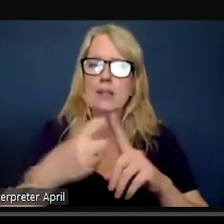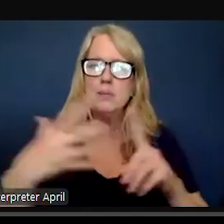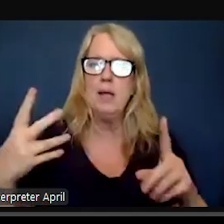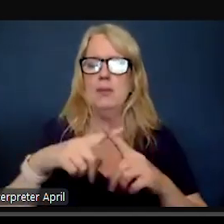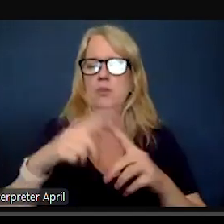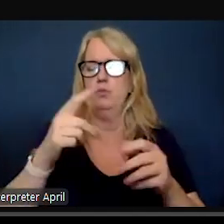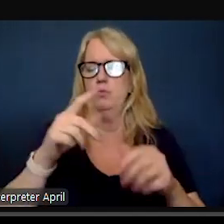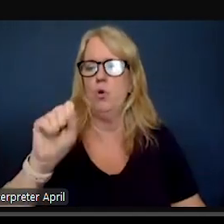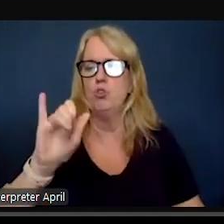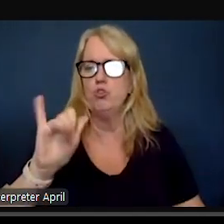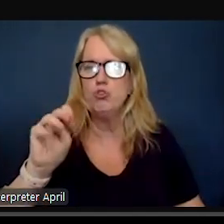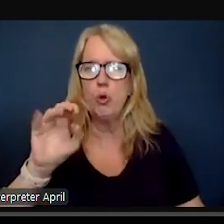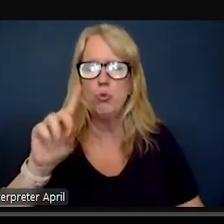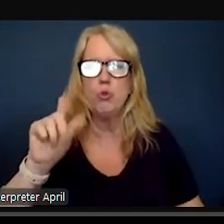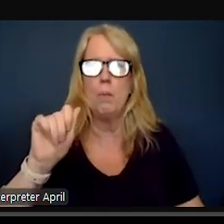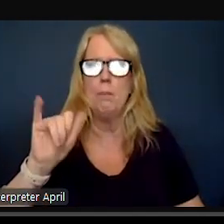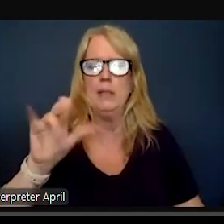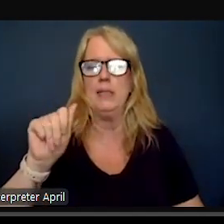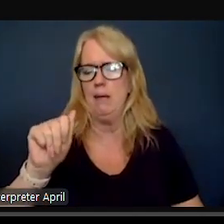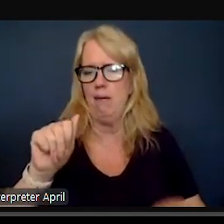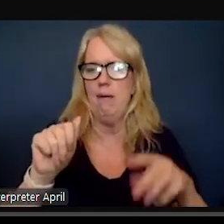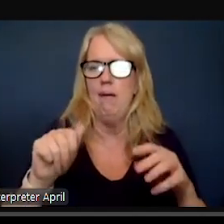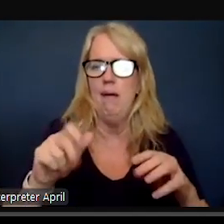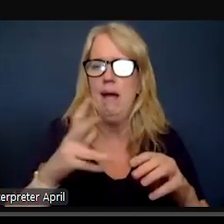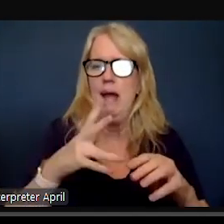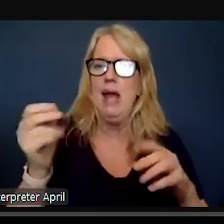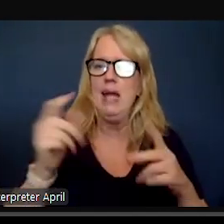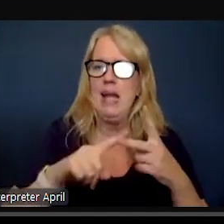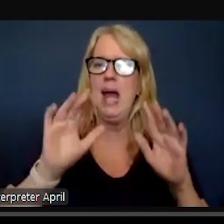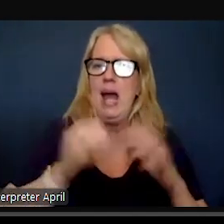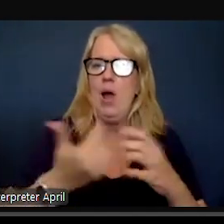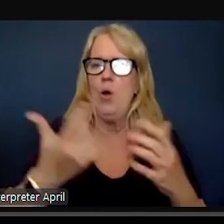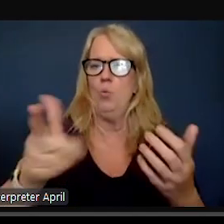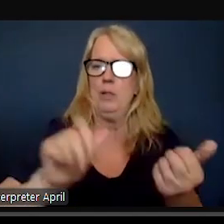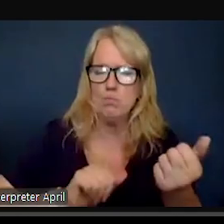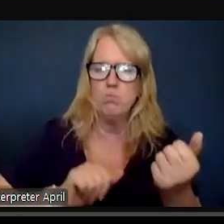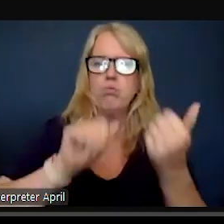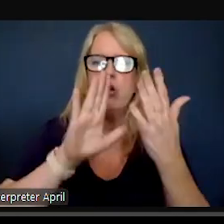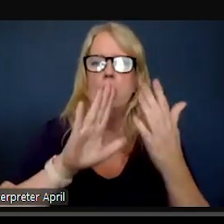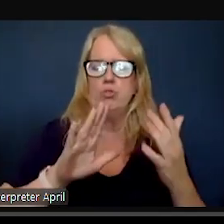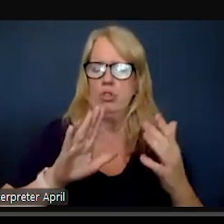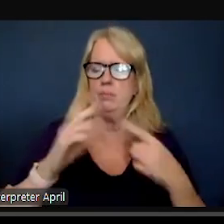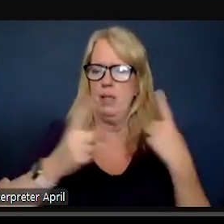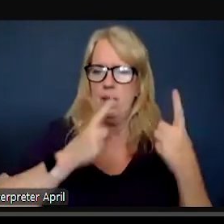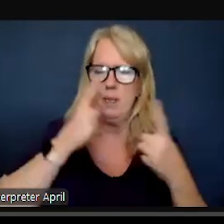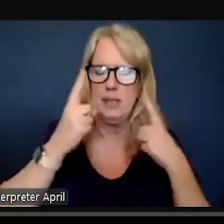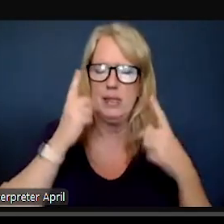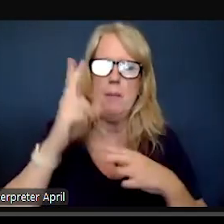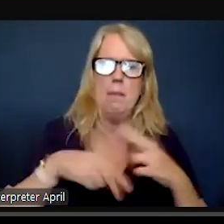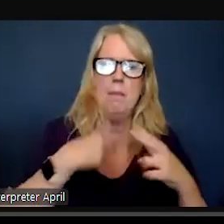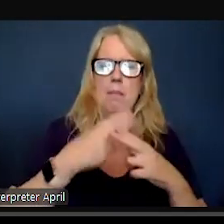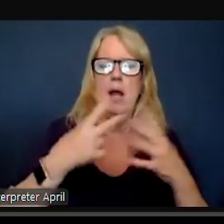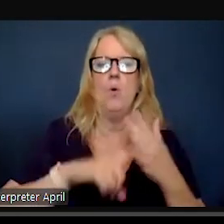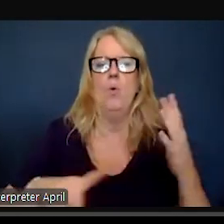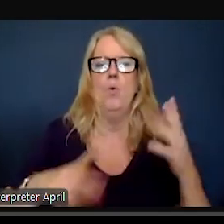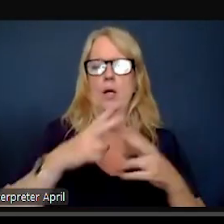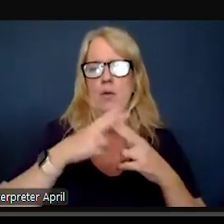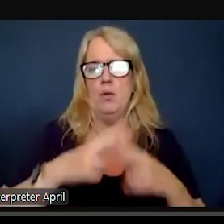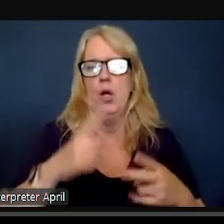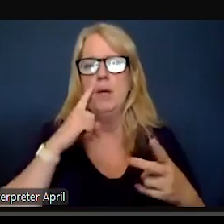media assets to use. And how we kind of approached this was thinking about what we called